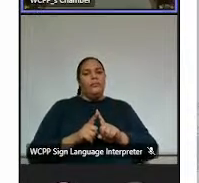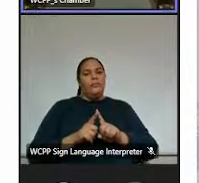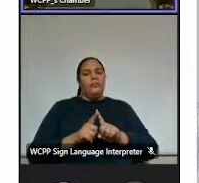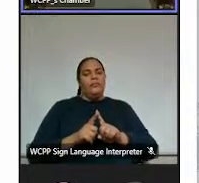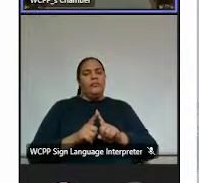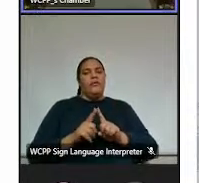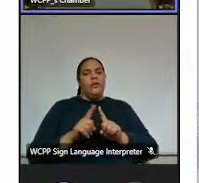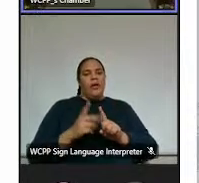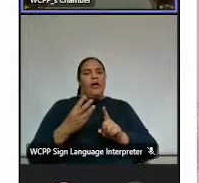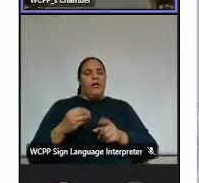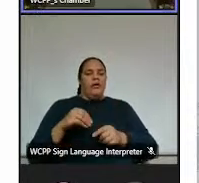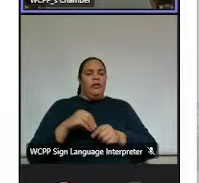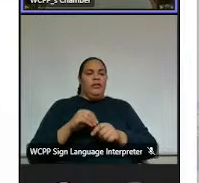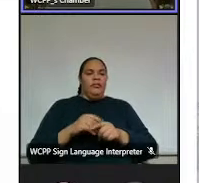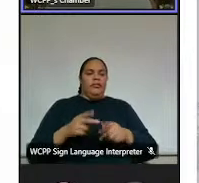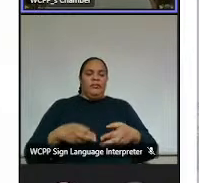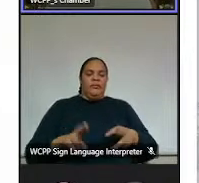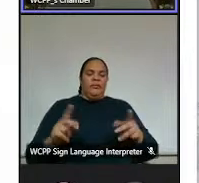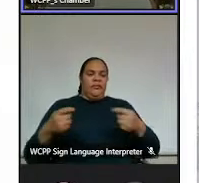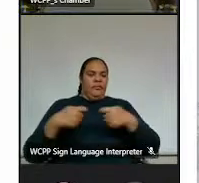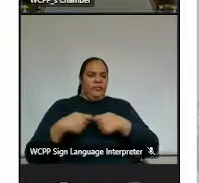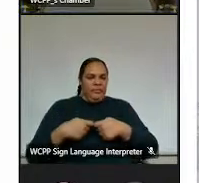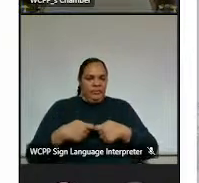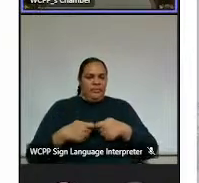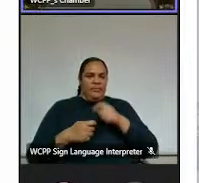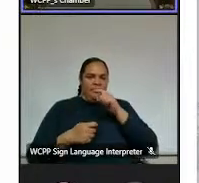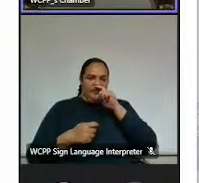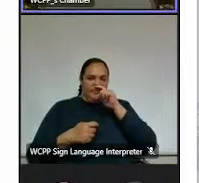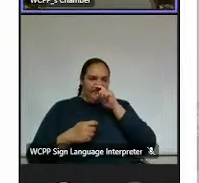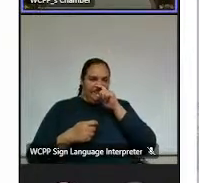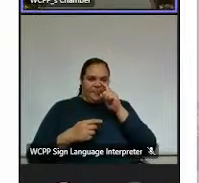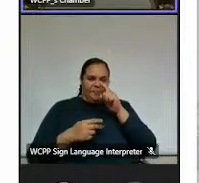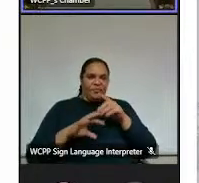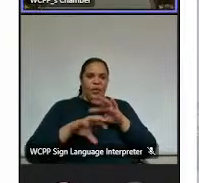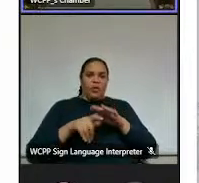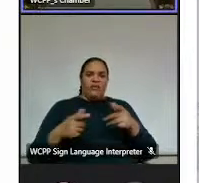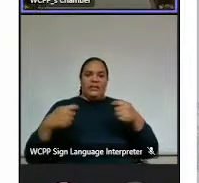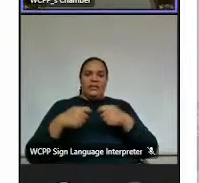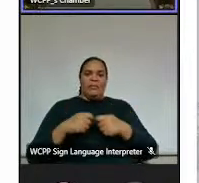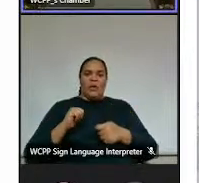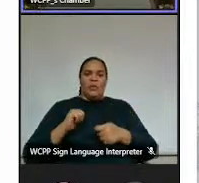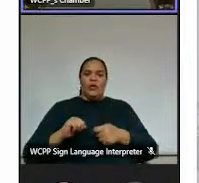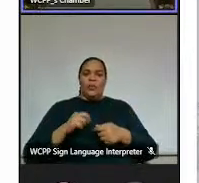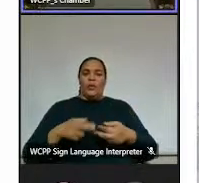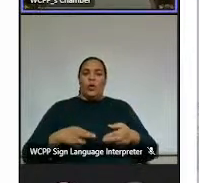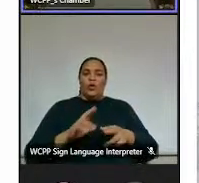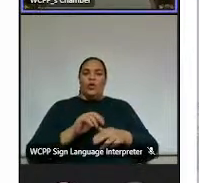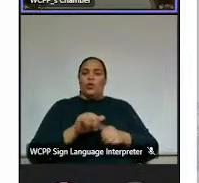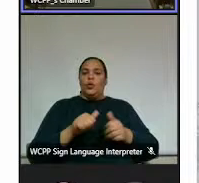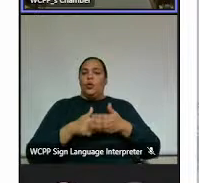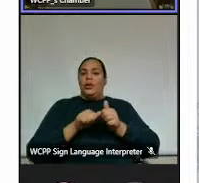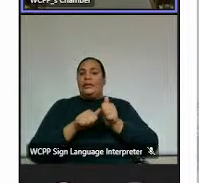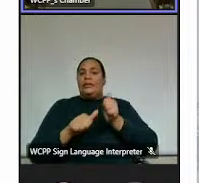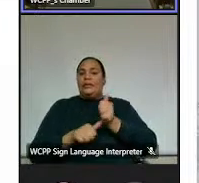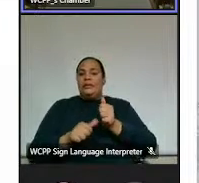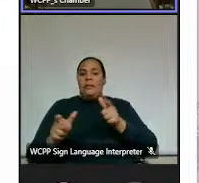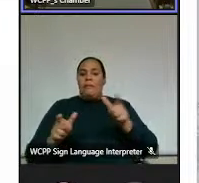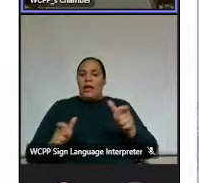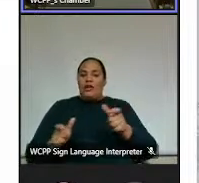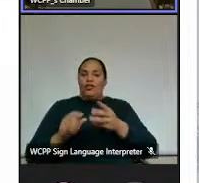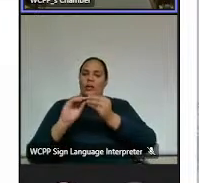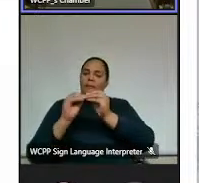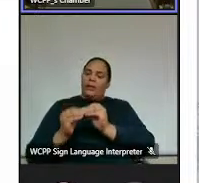They include also the road subsidy. Province subsidizes municipal roads to assist with the management and